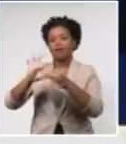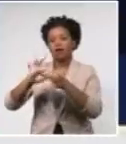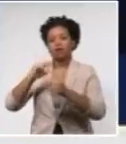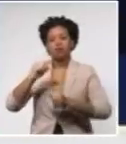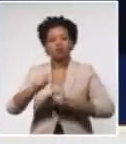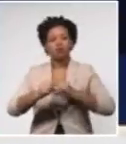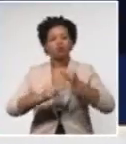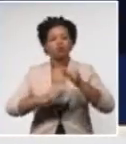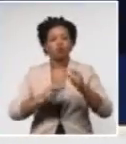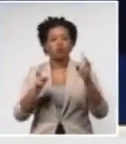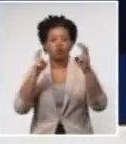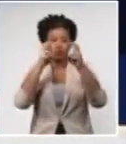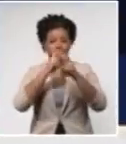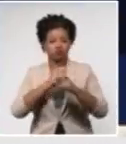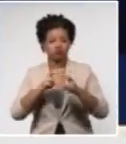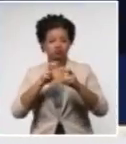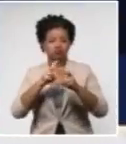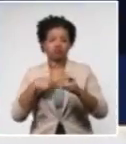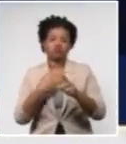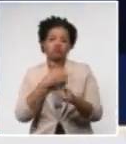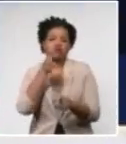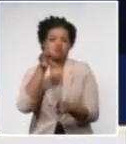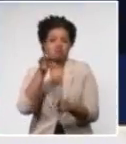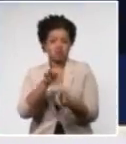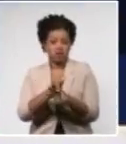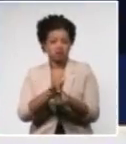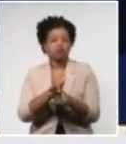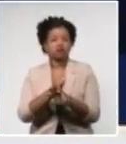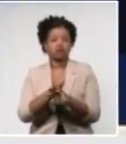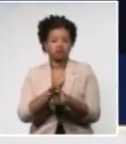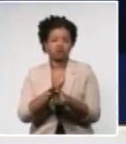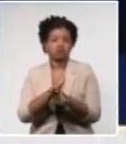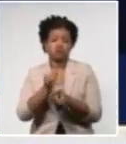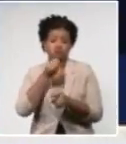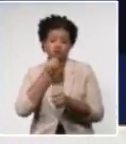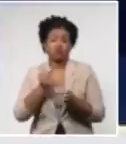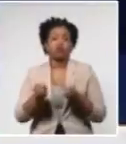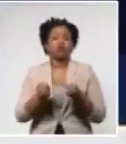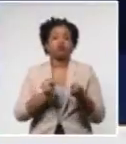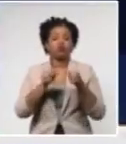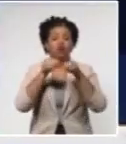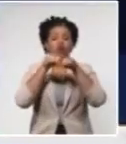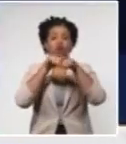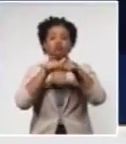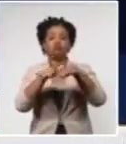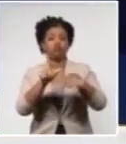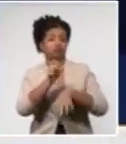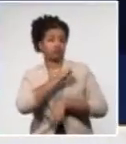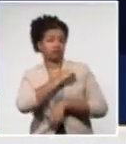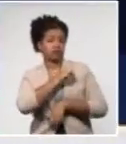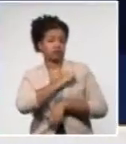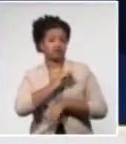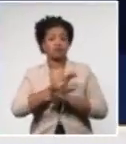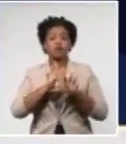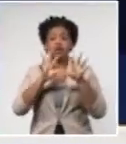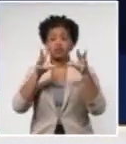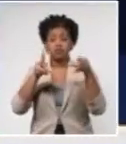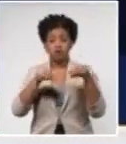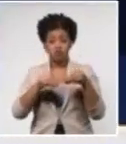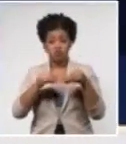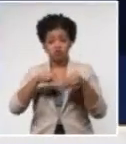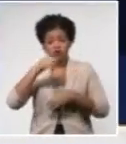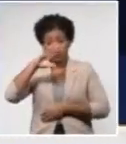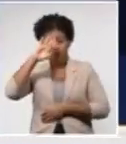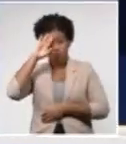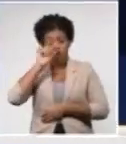the control of the disease. In the cumulative total, the Cuban pandemic,